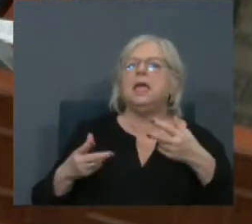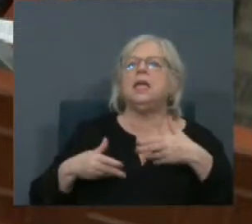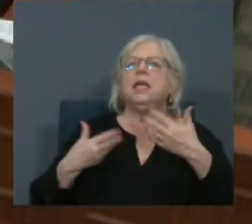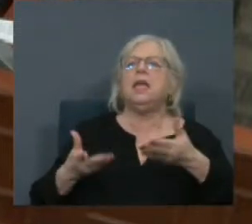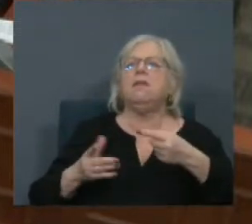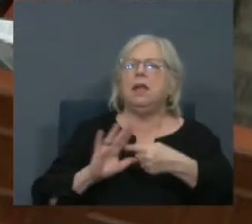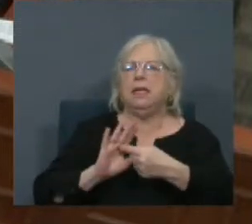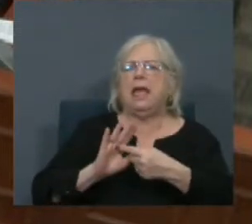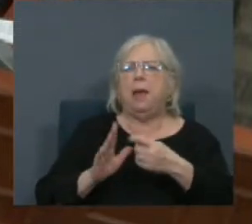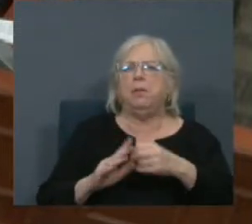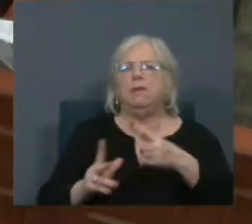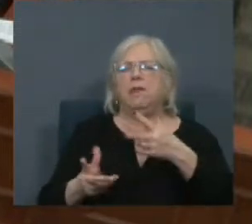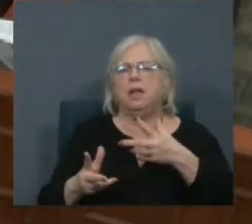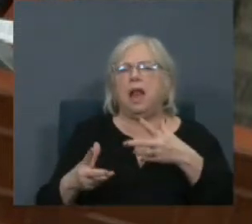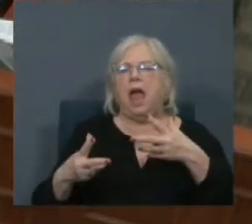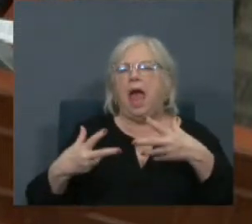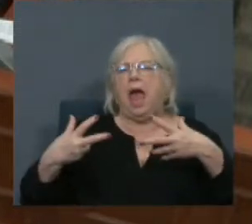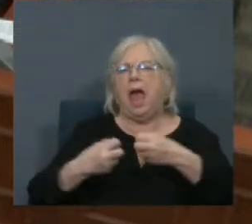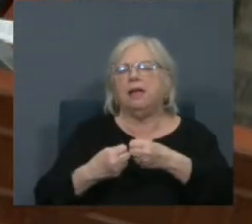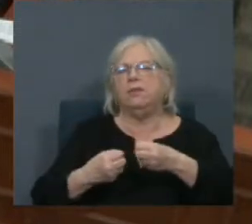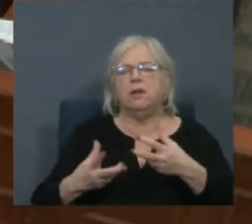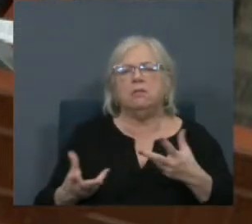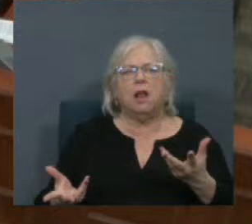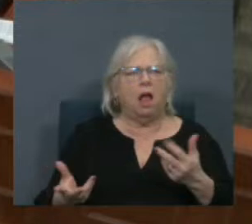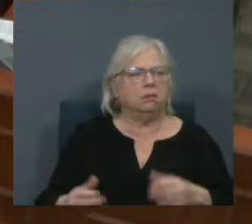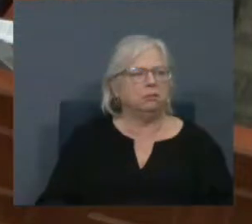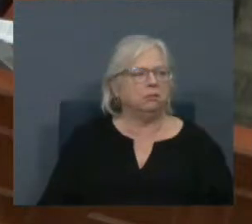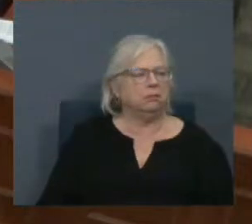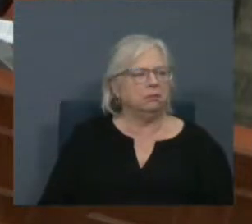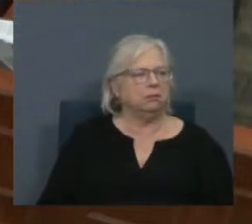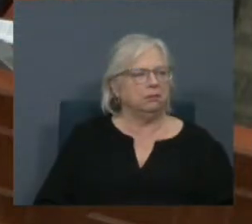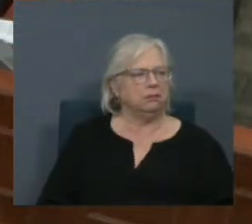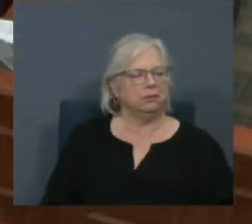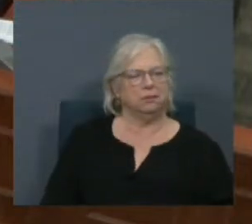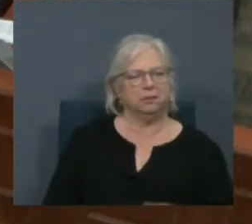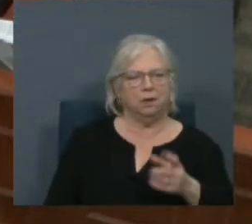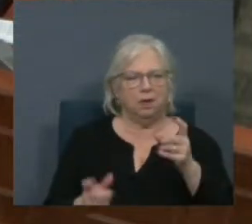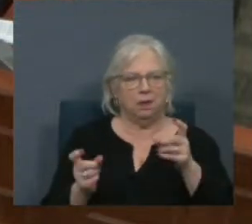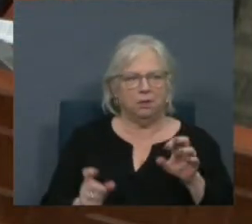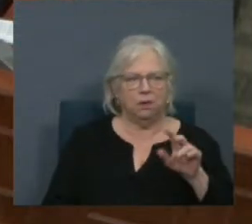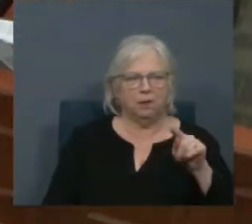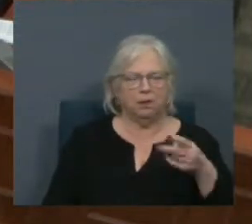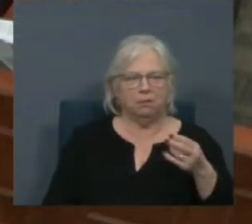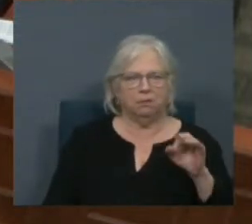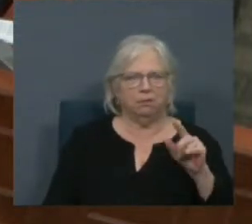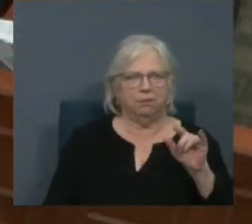When is she in Southwest? Yeah, I was like, when she in Southwest? Director Phillips?